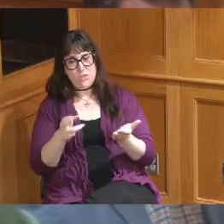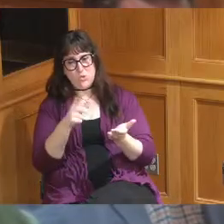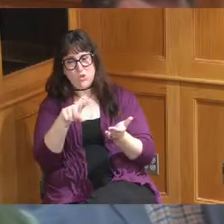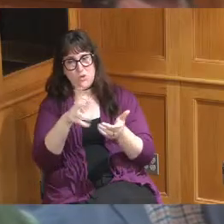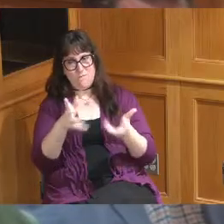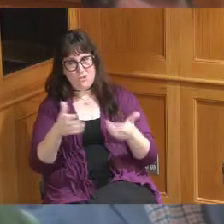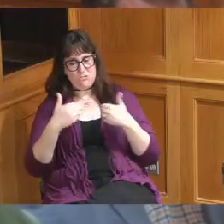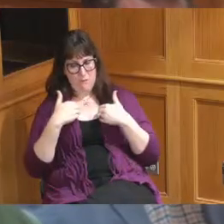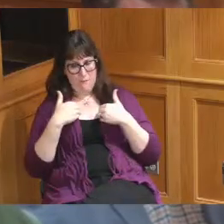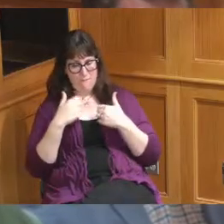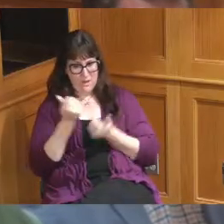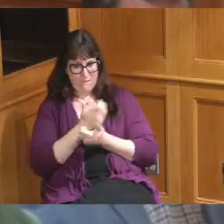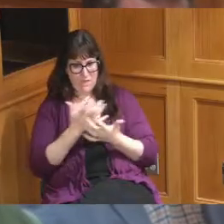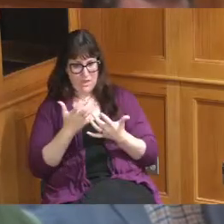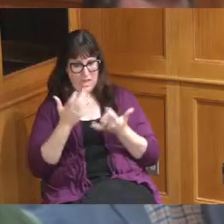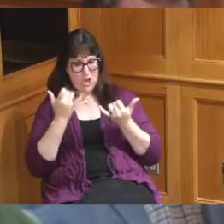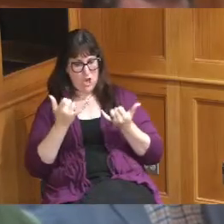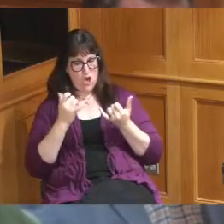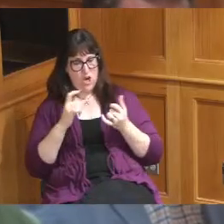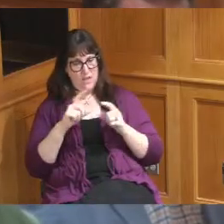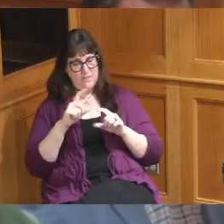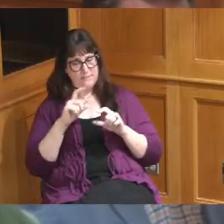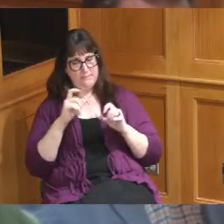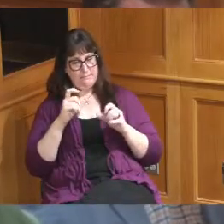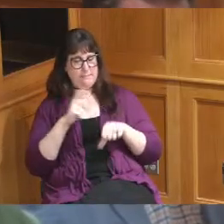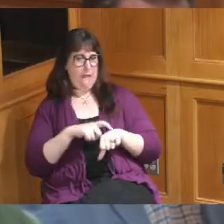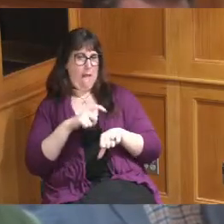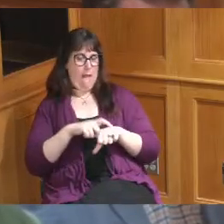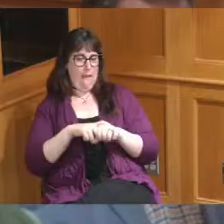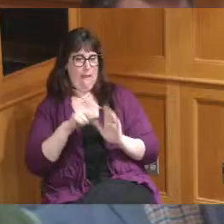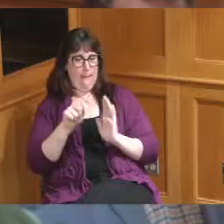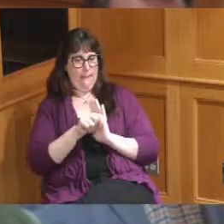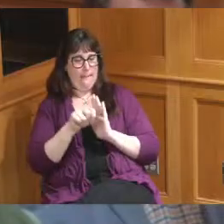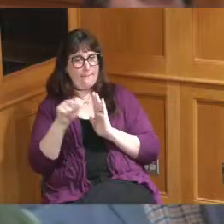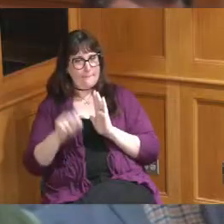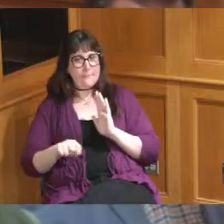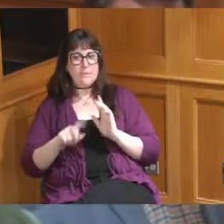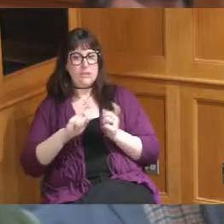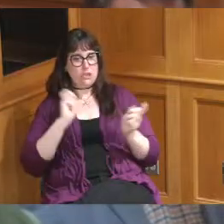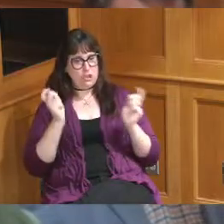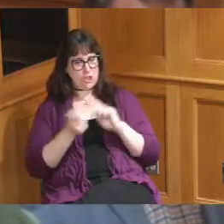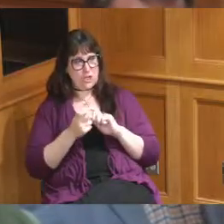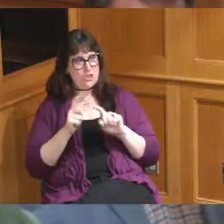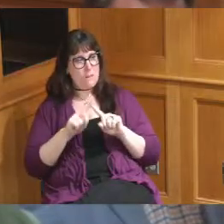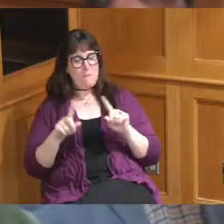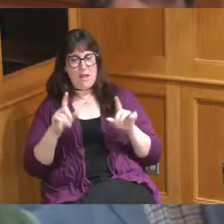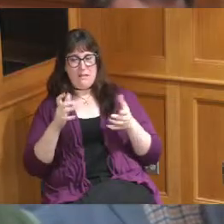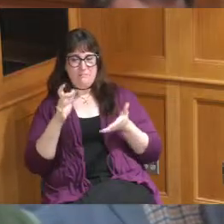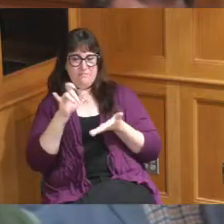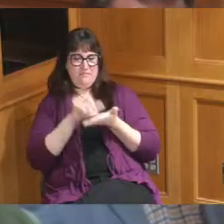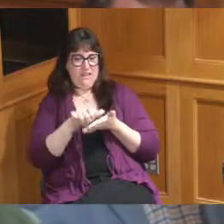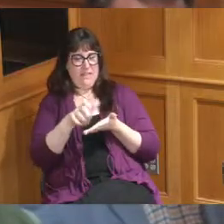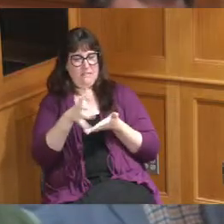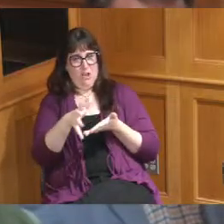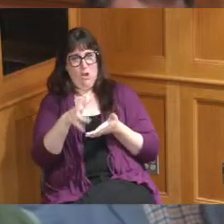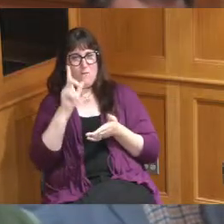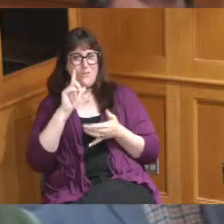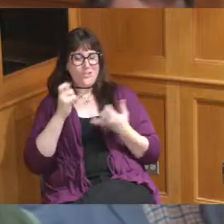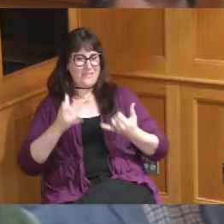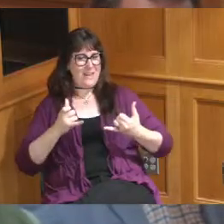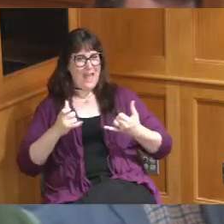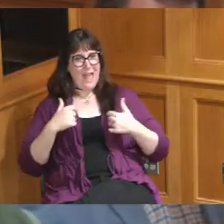and, current times, different change. But, that's all I pretty much wanted to say today.